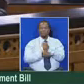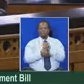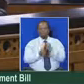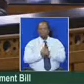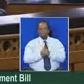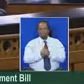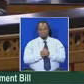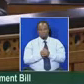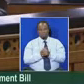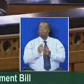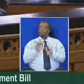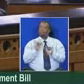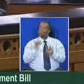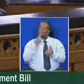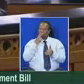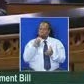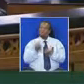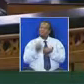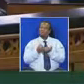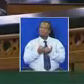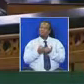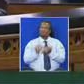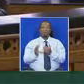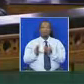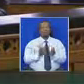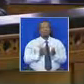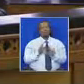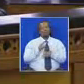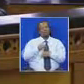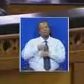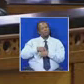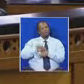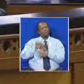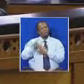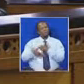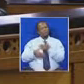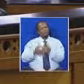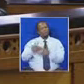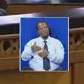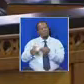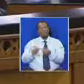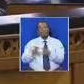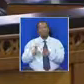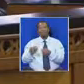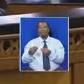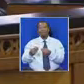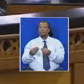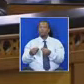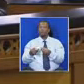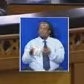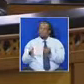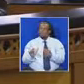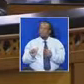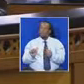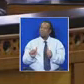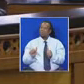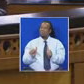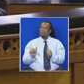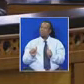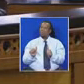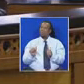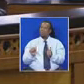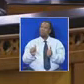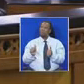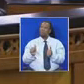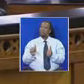kills its victims over a protracted period of time, by visiting upon them hopelessness, poverty and hunger. The